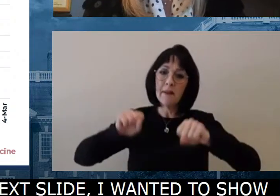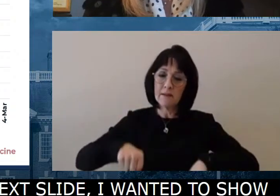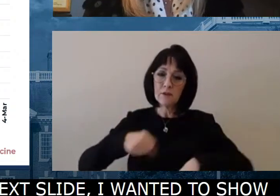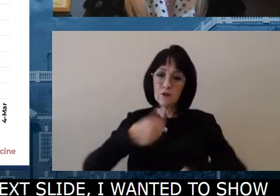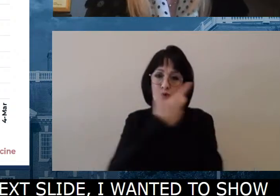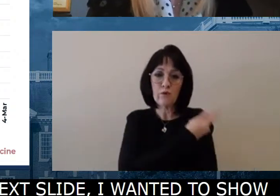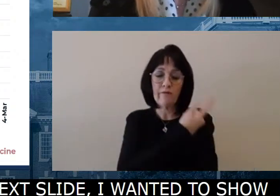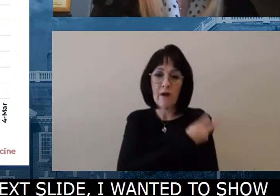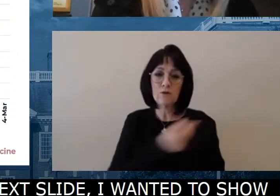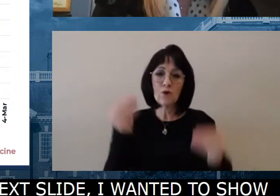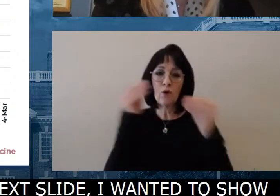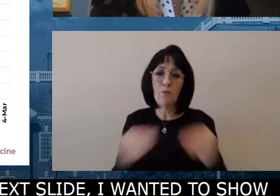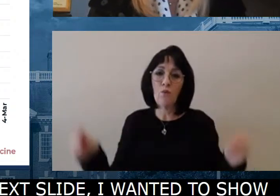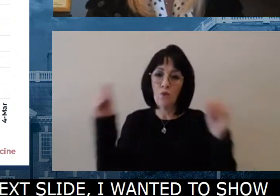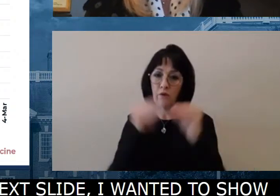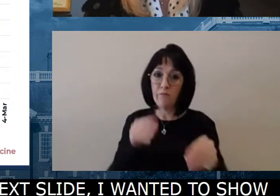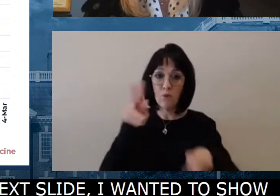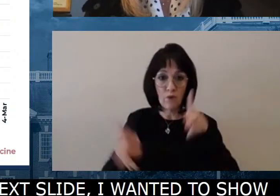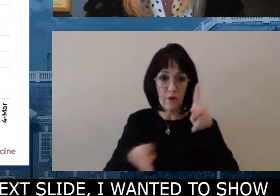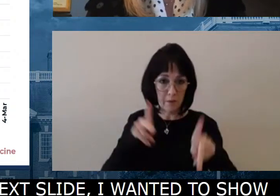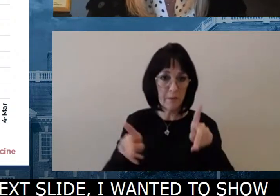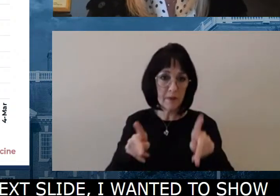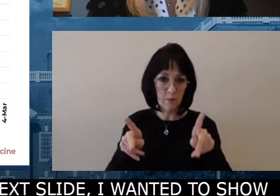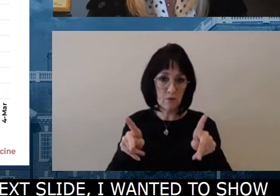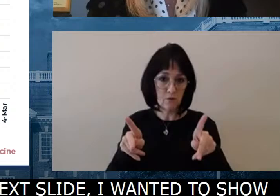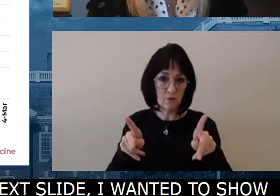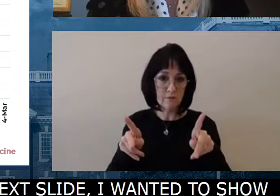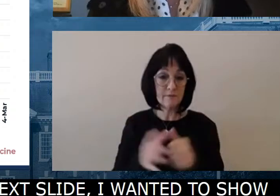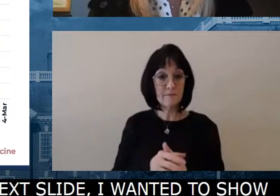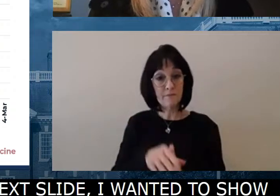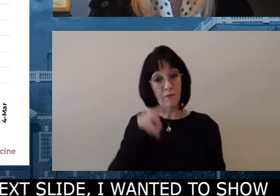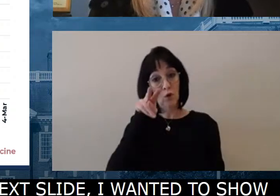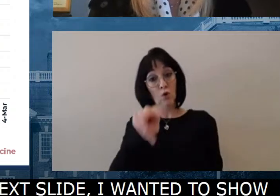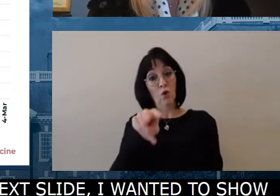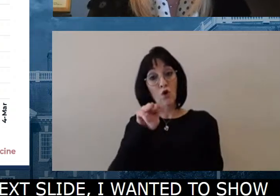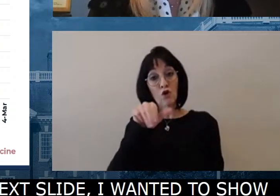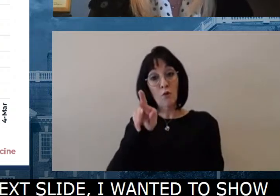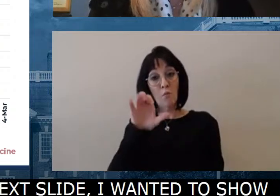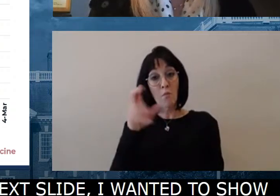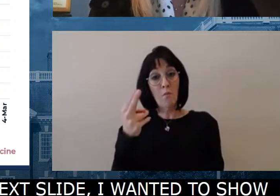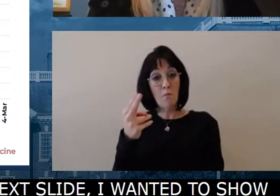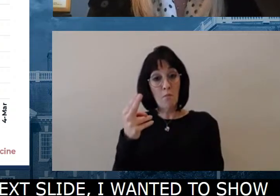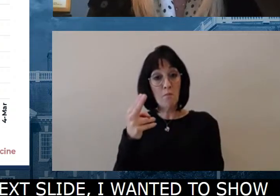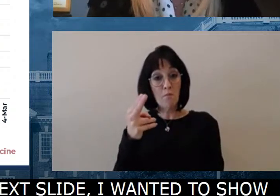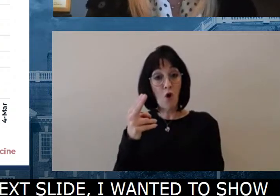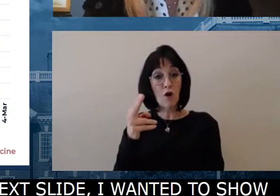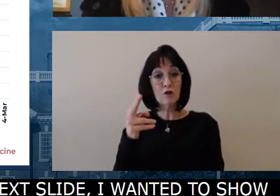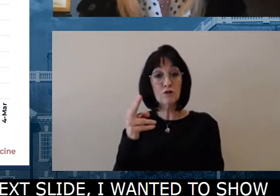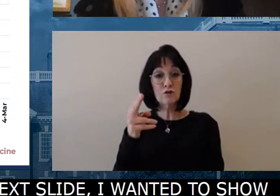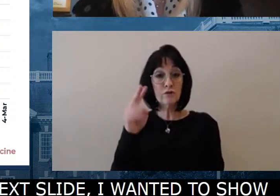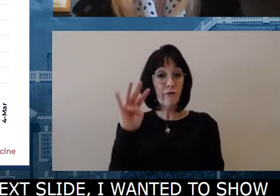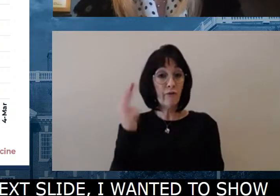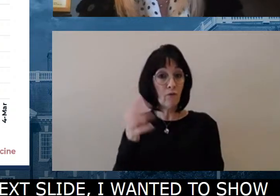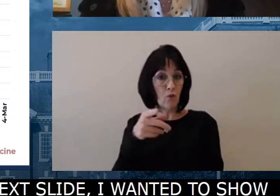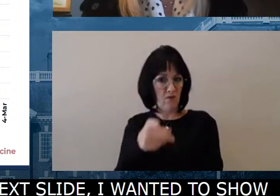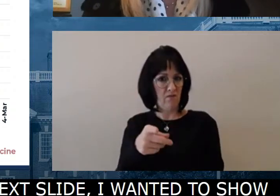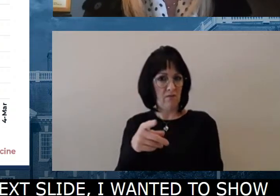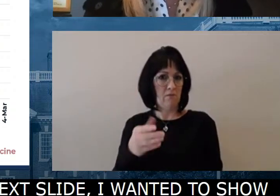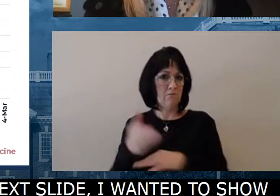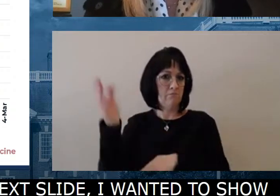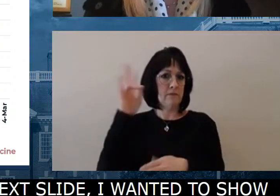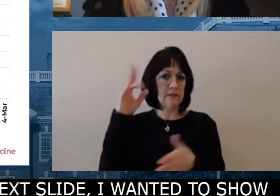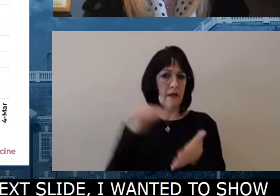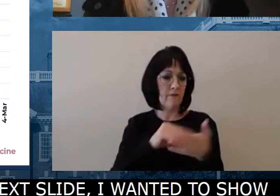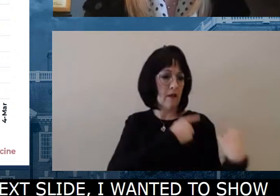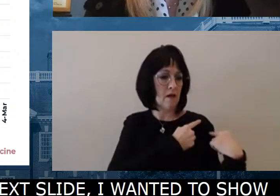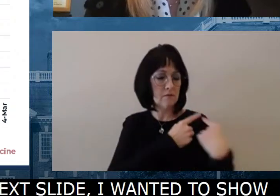4th, we got about 7,000 individuals vaccinated in those days. And last week, we vaccinated over 50,000